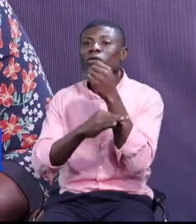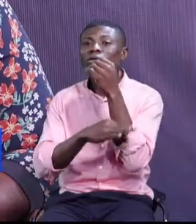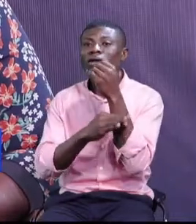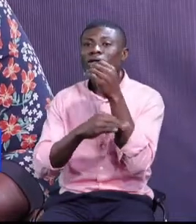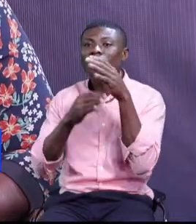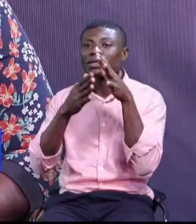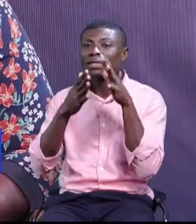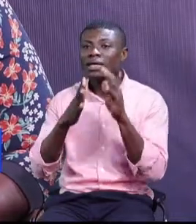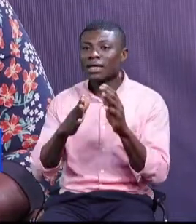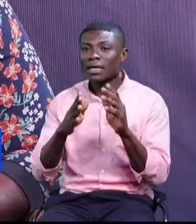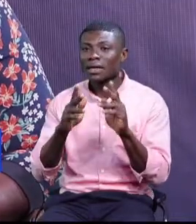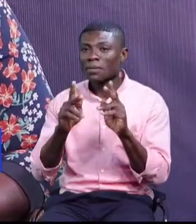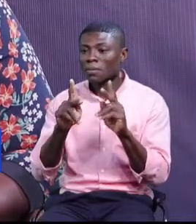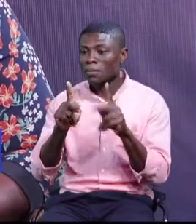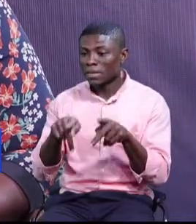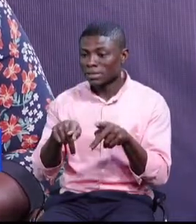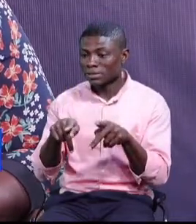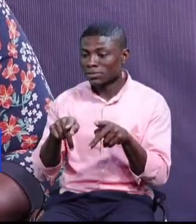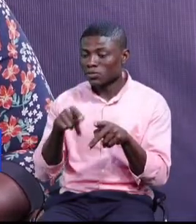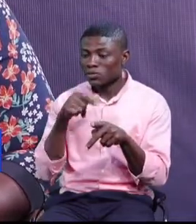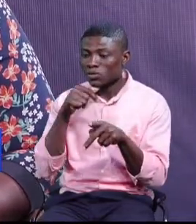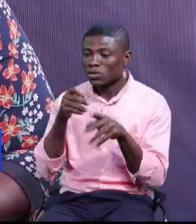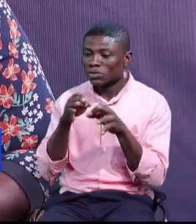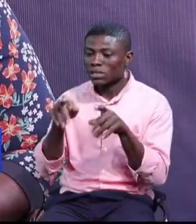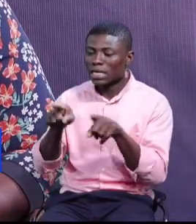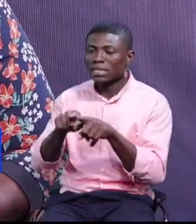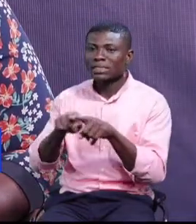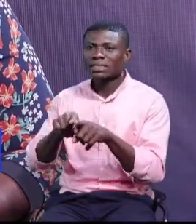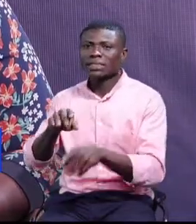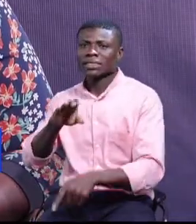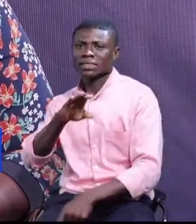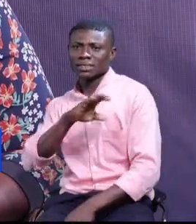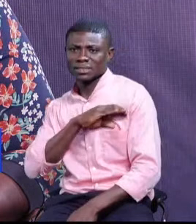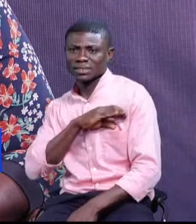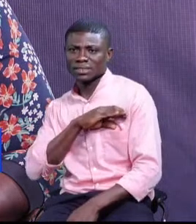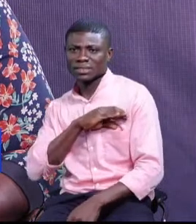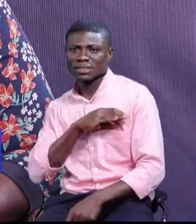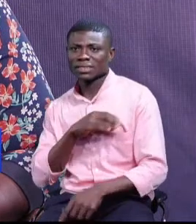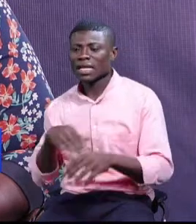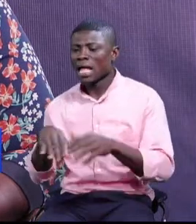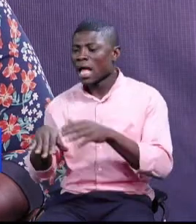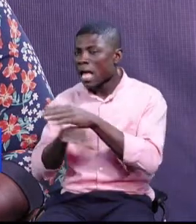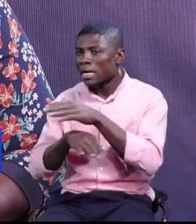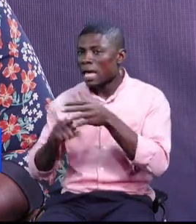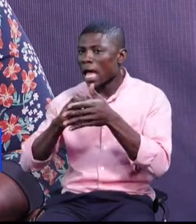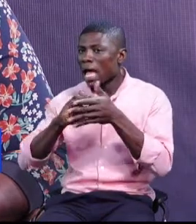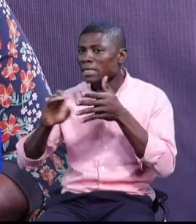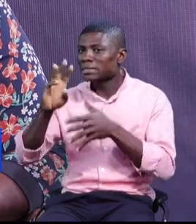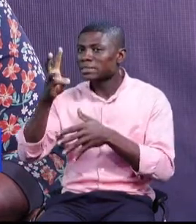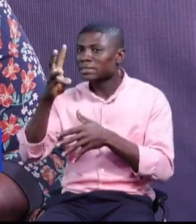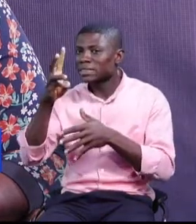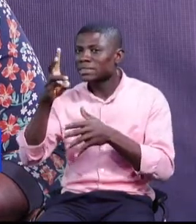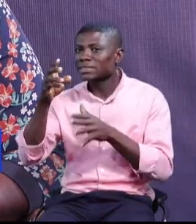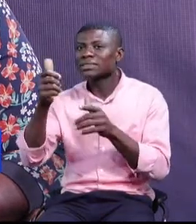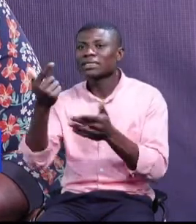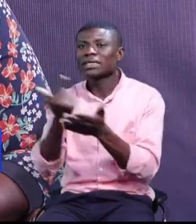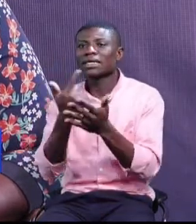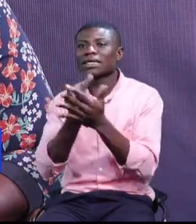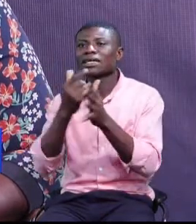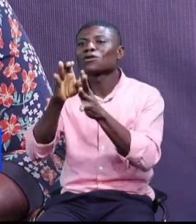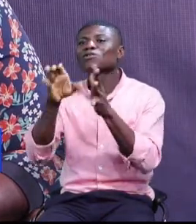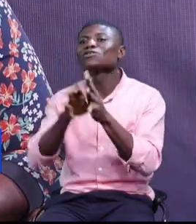who is not described as a citizen under Article 6 of the Constitution of